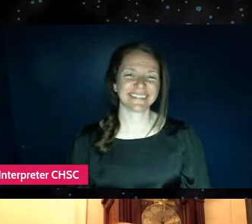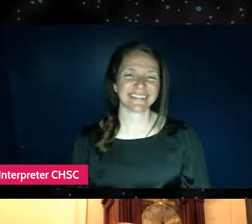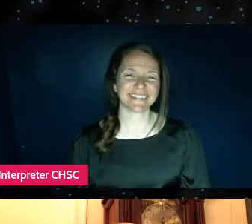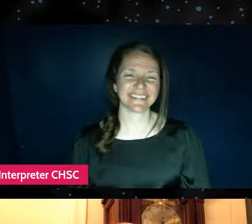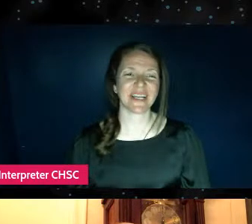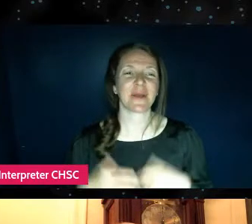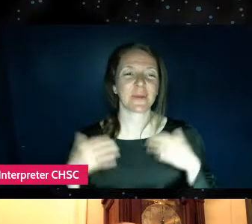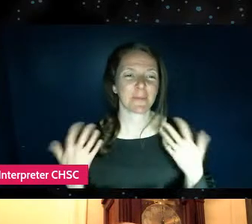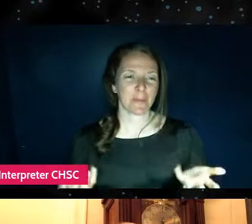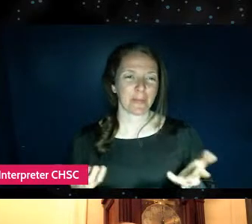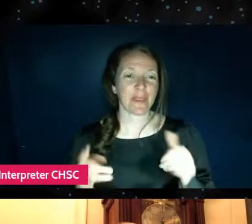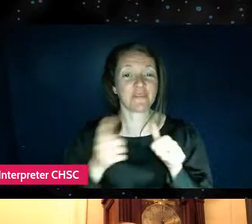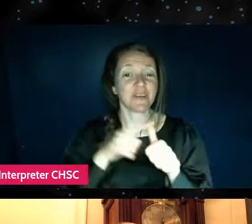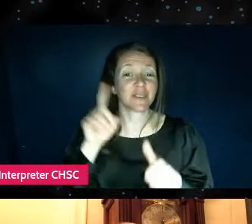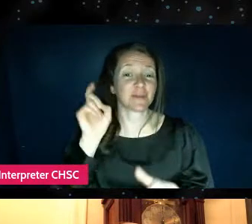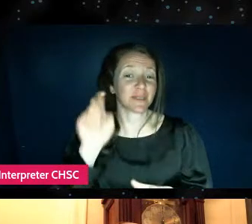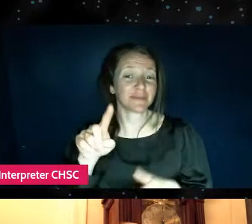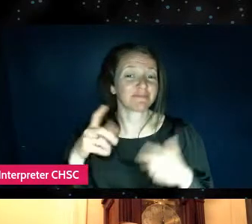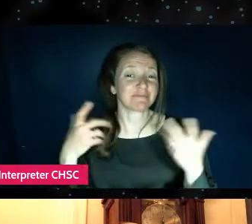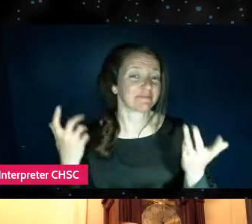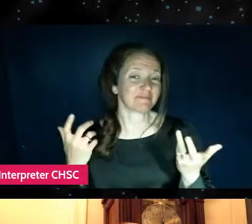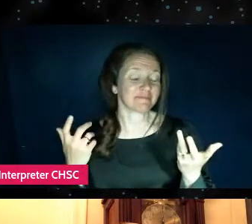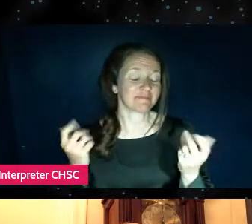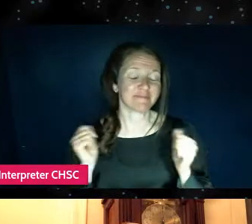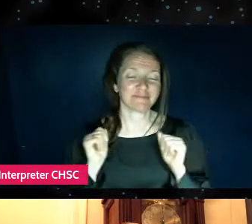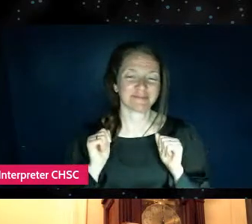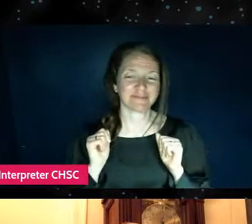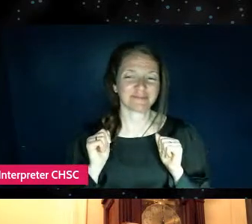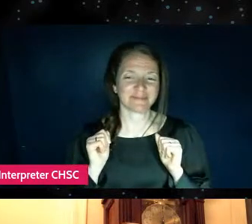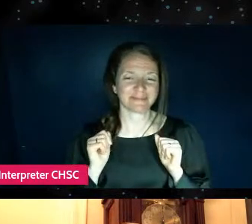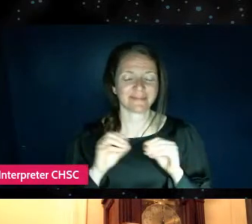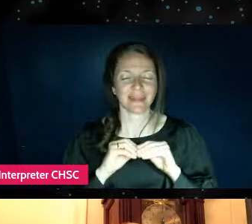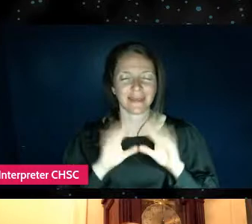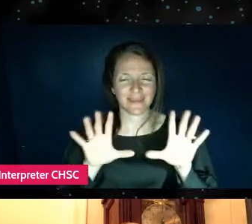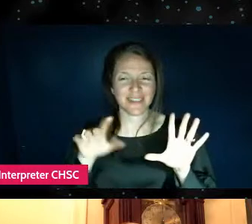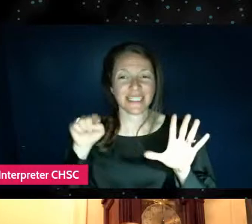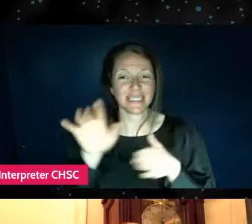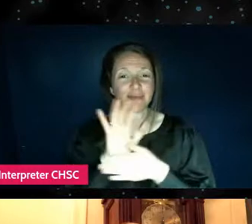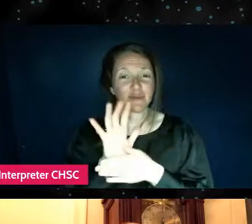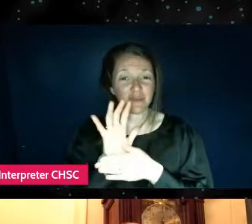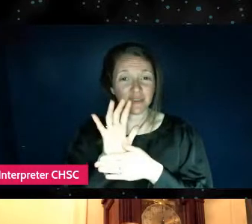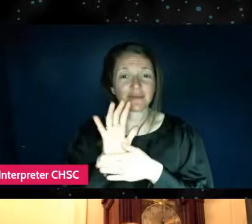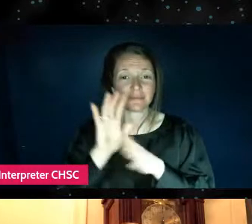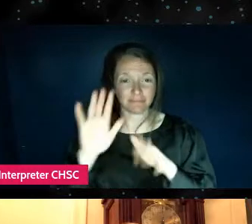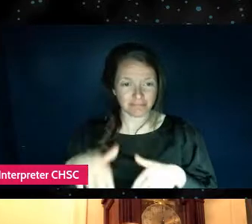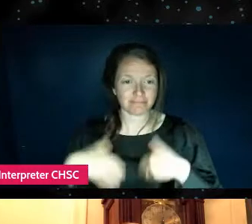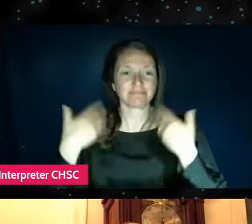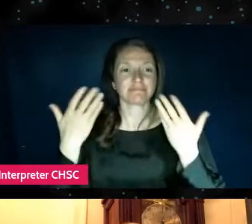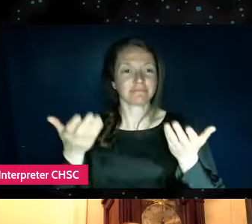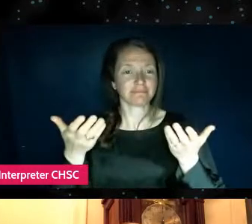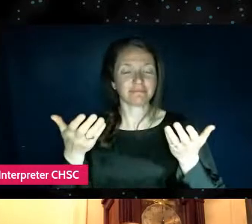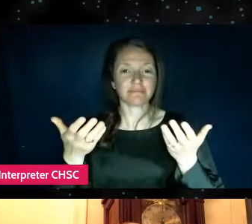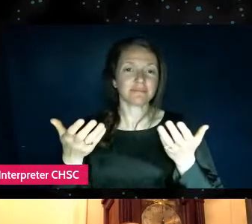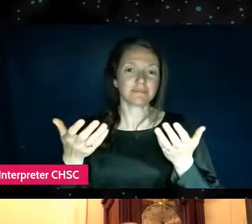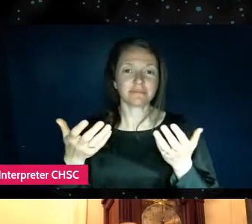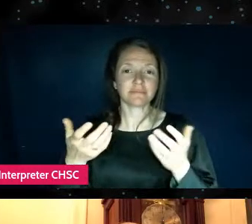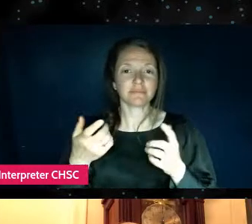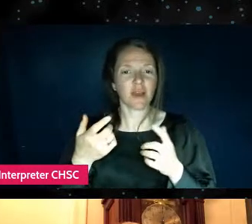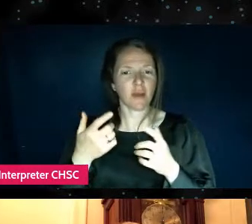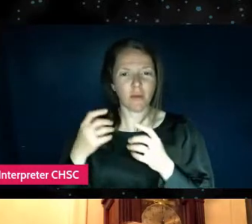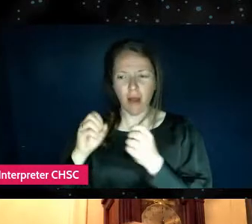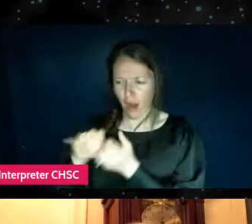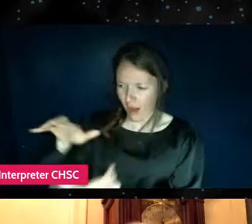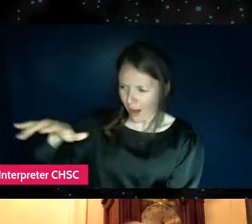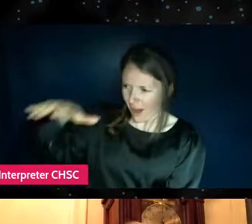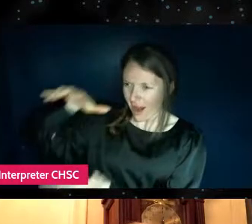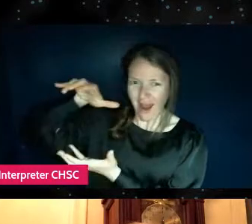Mm-hmm. So the first question I have is, you know, obviously this movie came about, this documentary came about from a trove of these